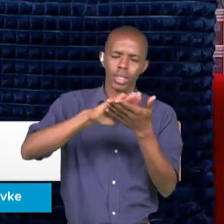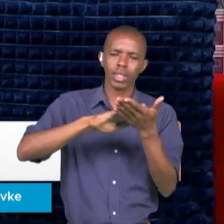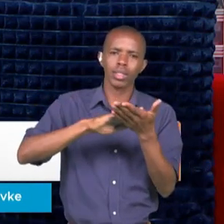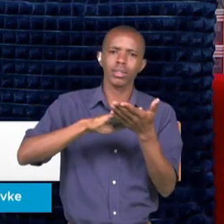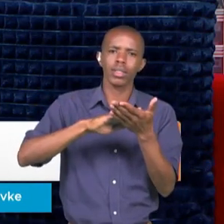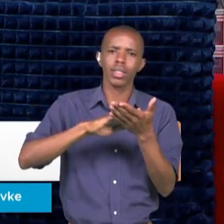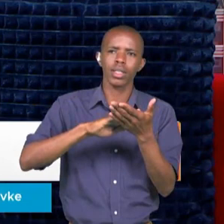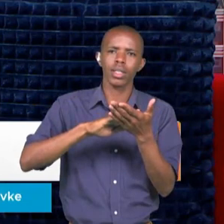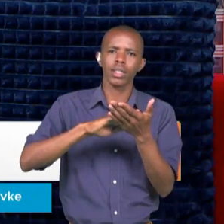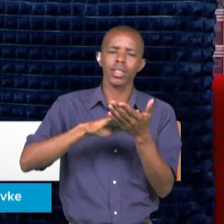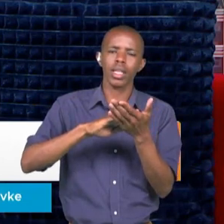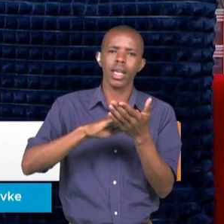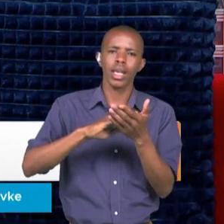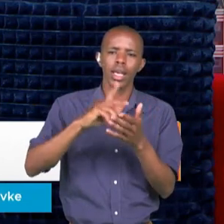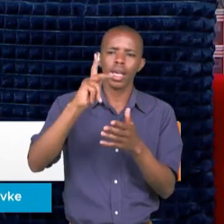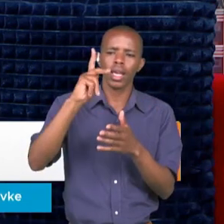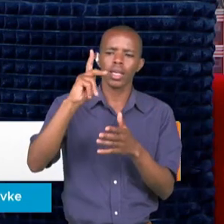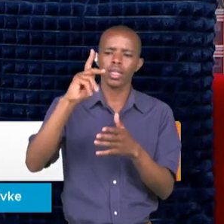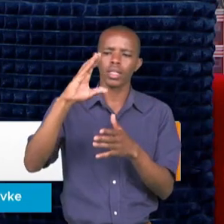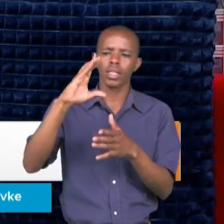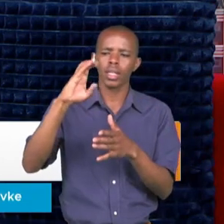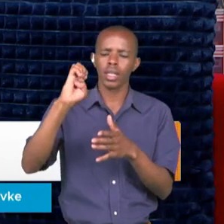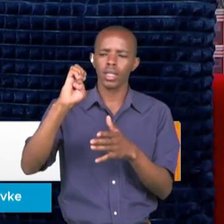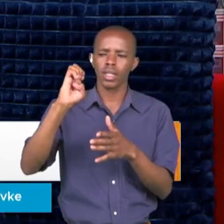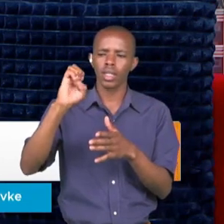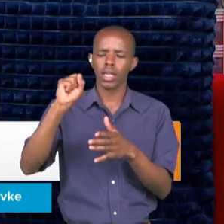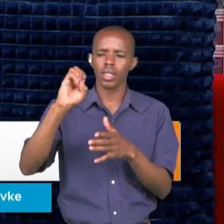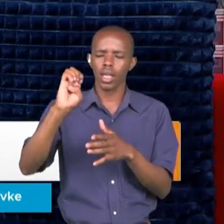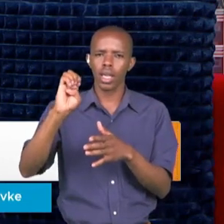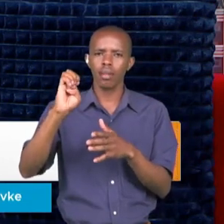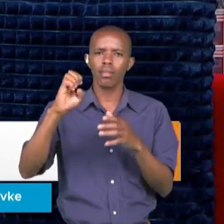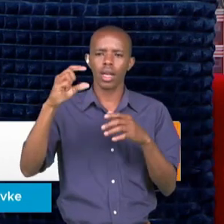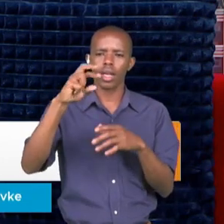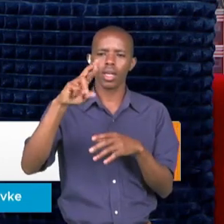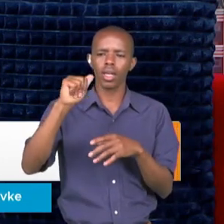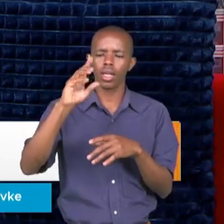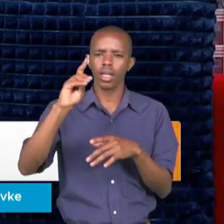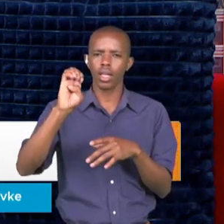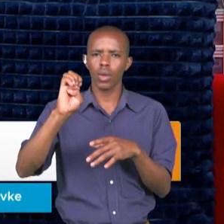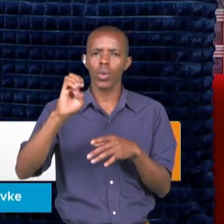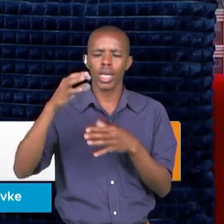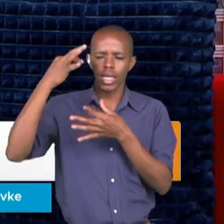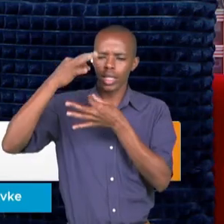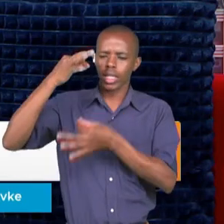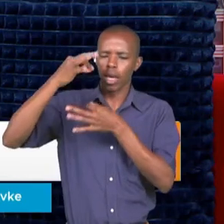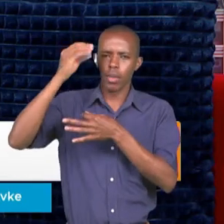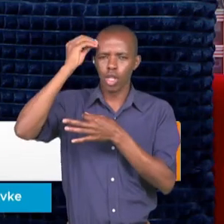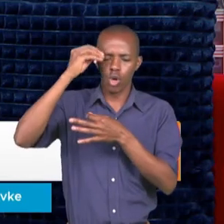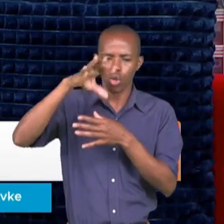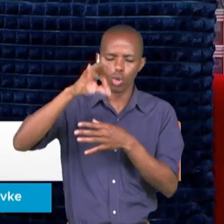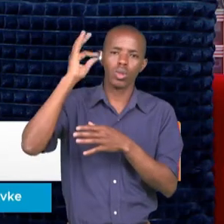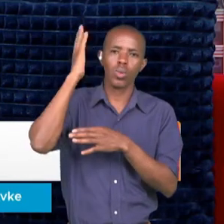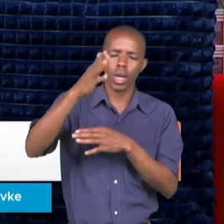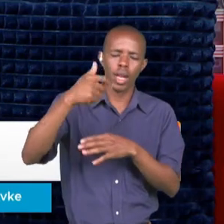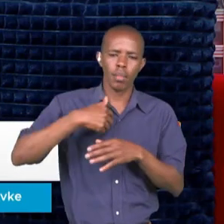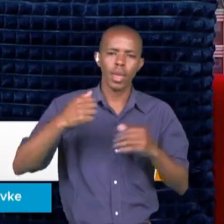it is your KCSE grade currently that will actually determine which line you're going to pursue. Okay. And I'm